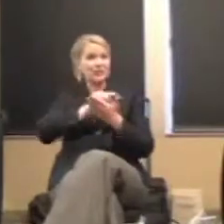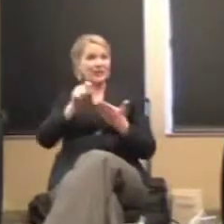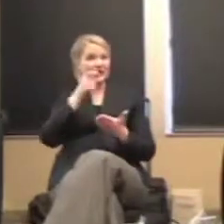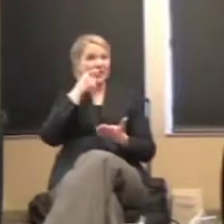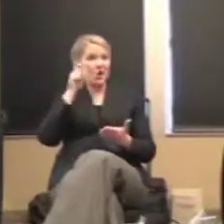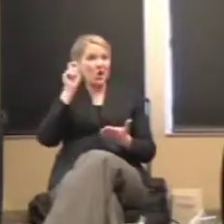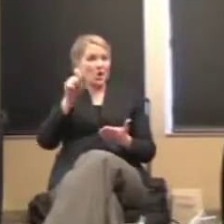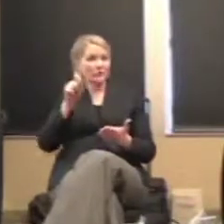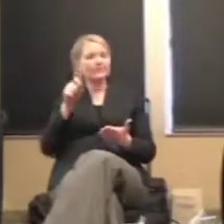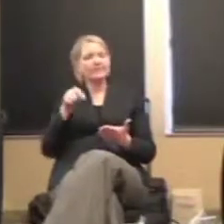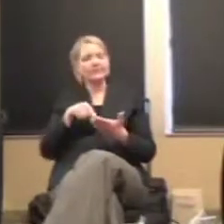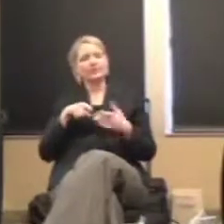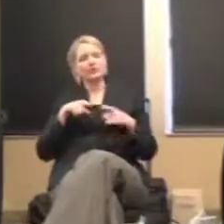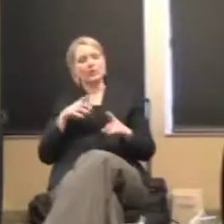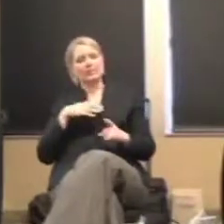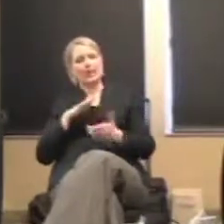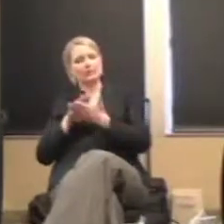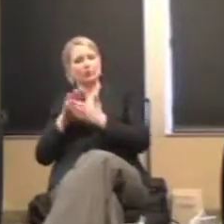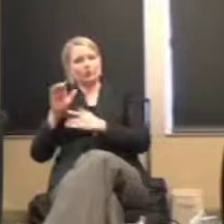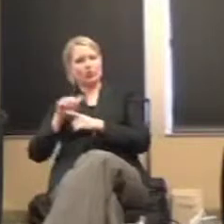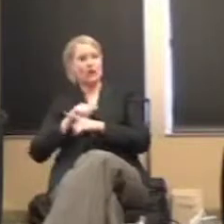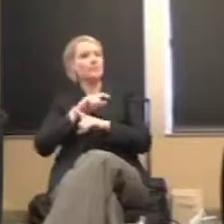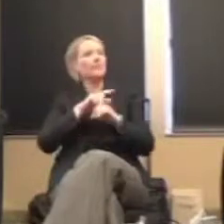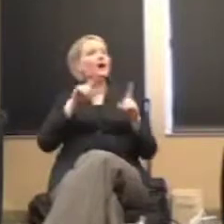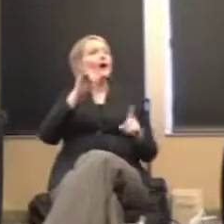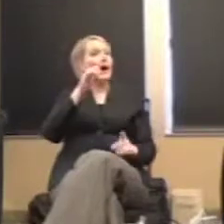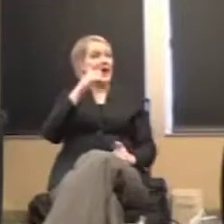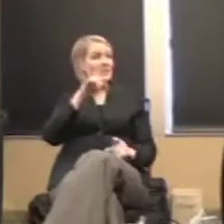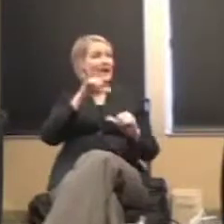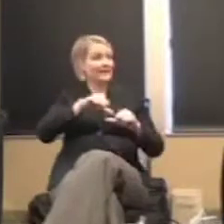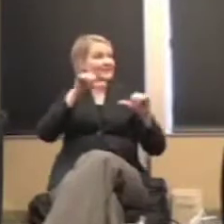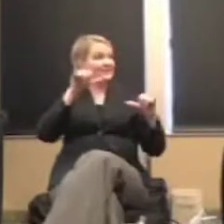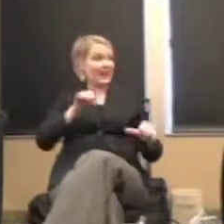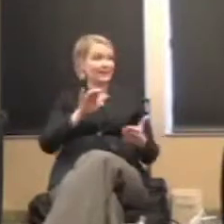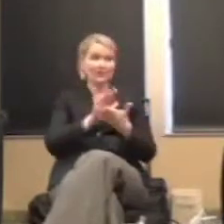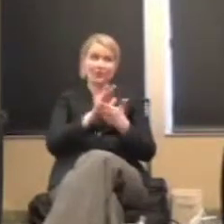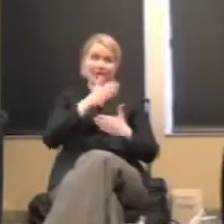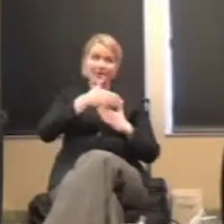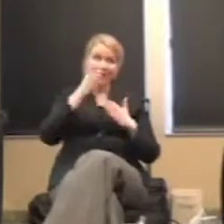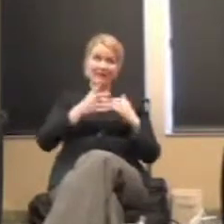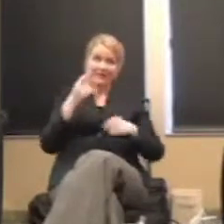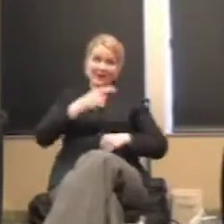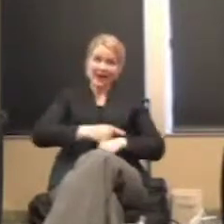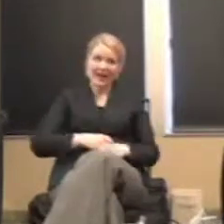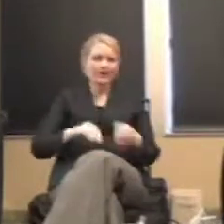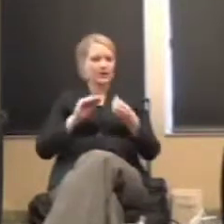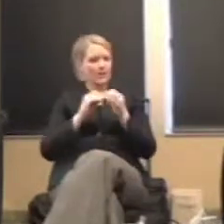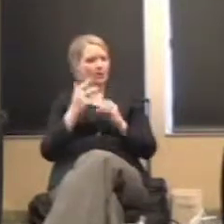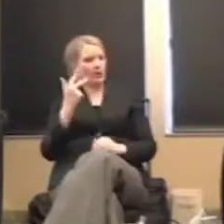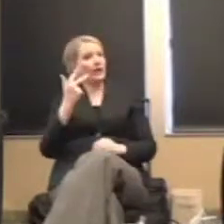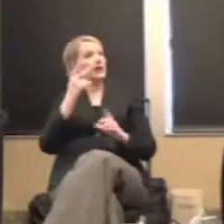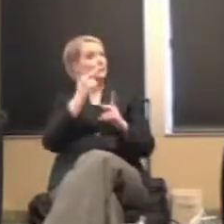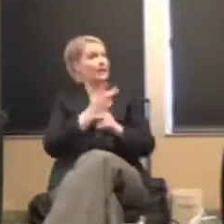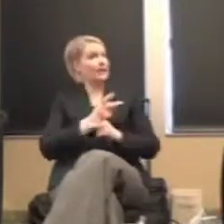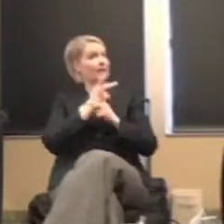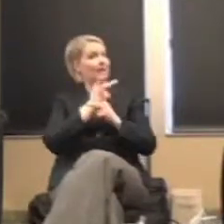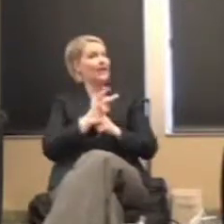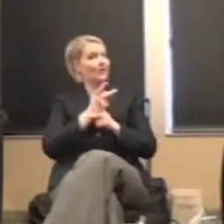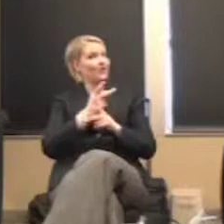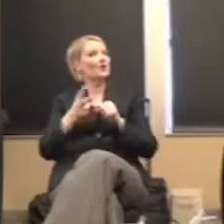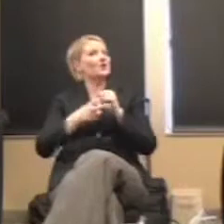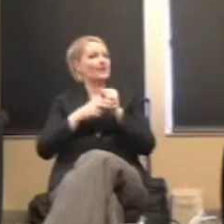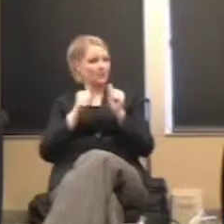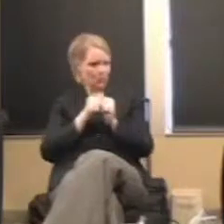summer trainings. Number 2, the iPad stays at school at the end of the day. Number 3, be careful, keep it with